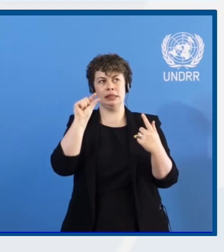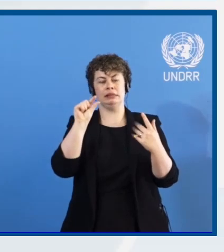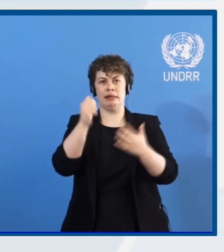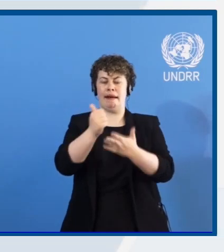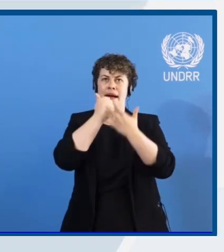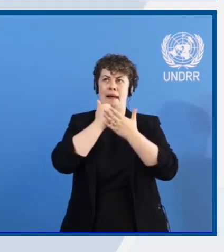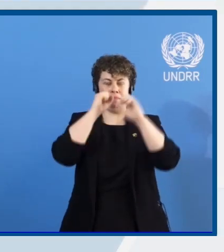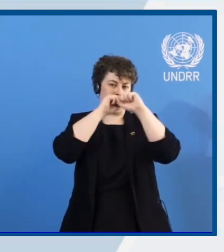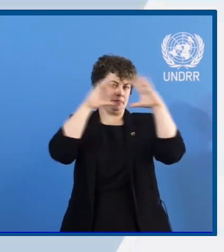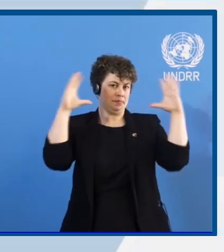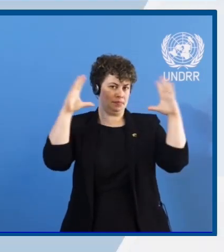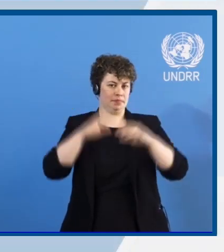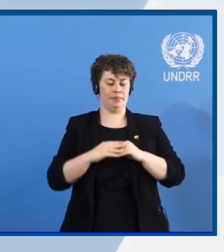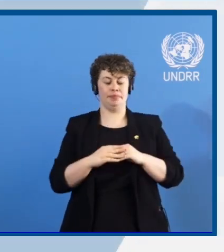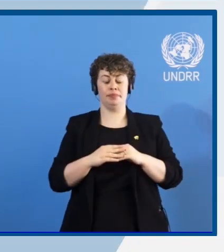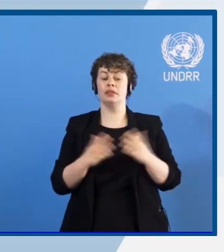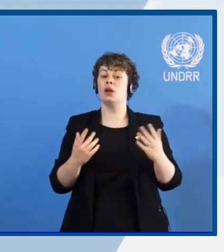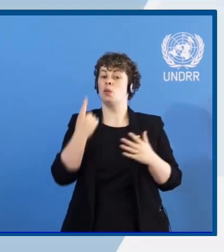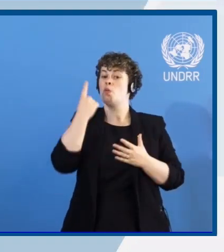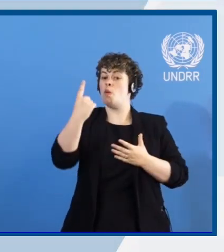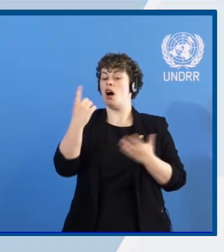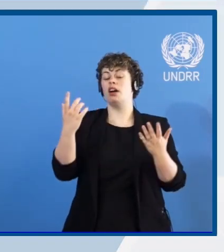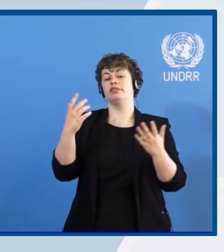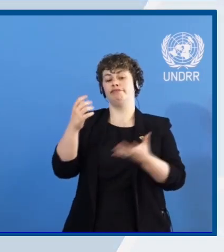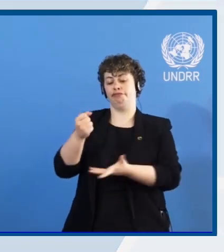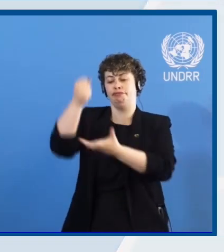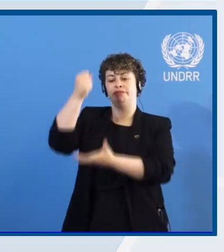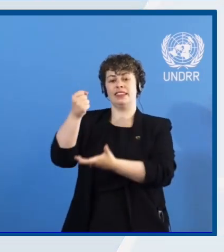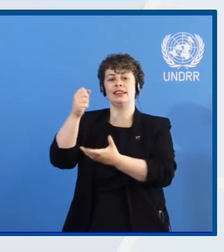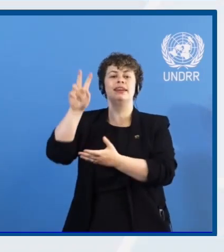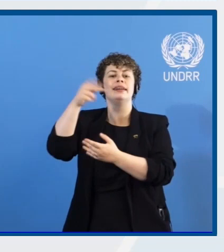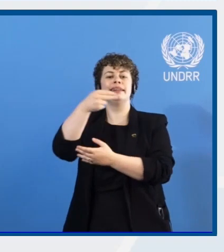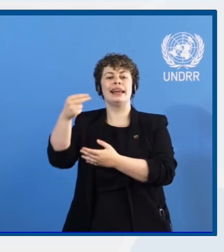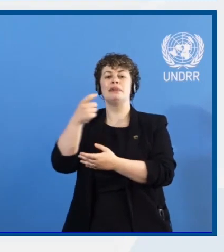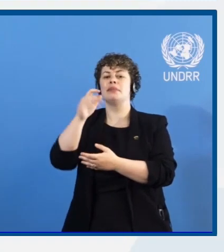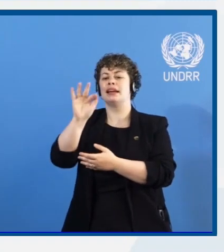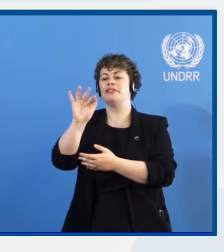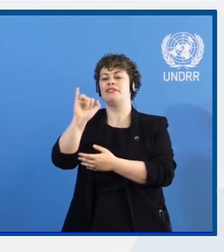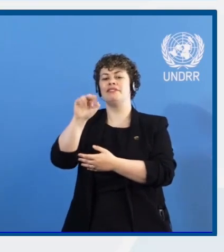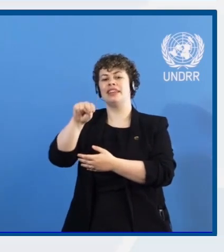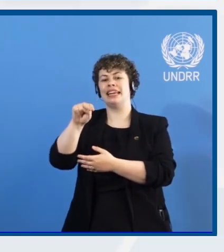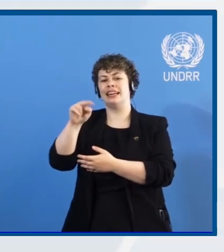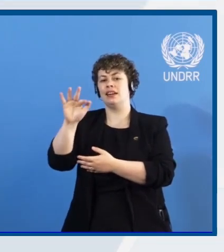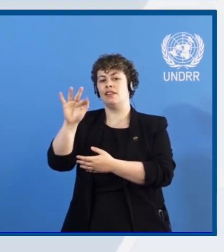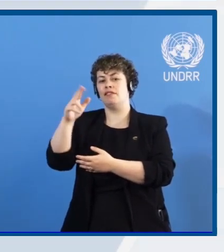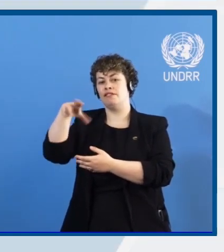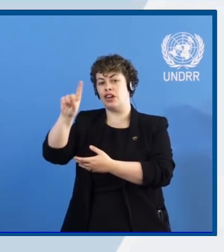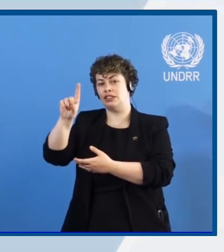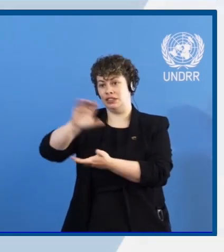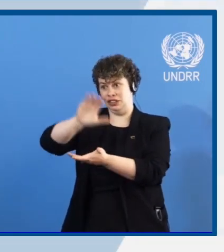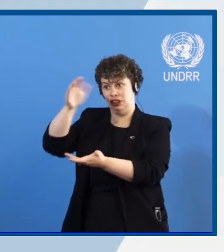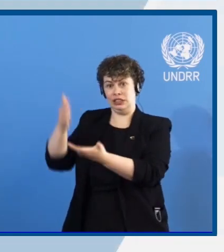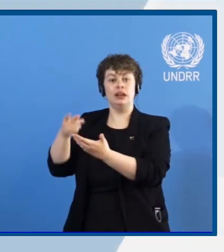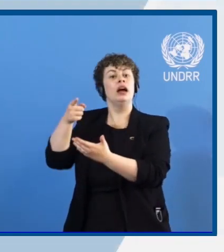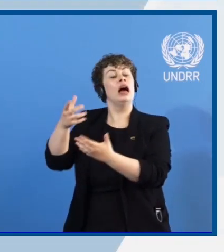Finnish development financer and impact investor, has disaster risk reduction comprehensively built into the